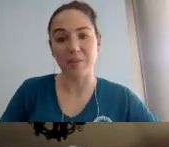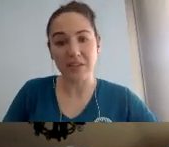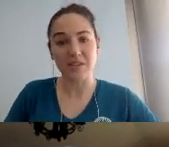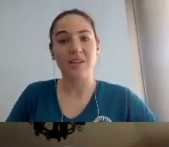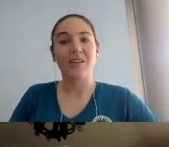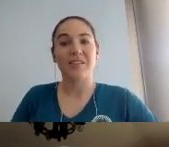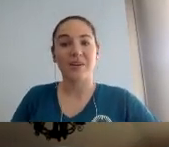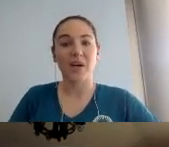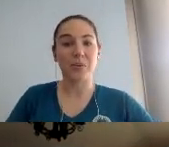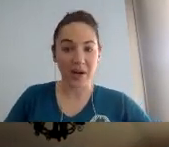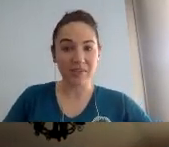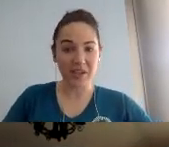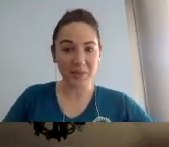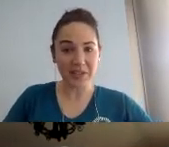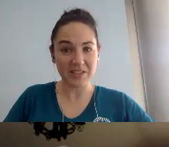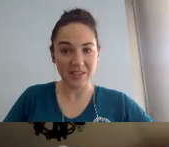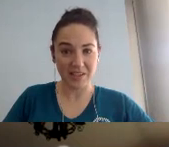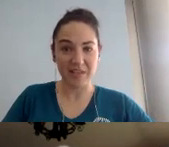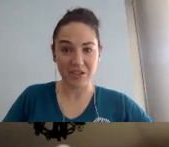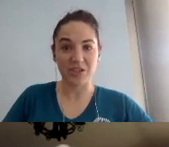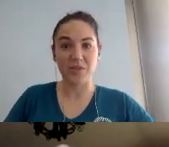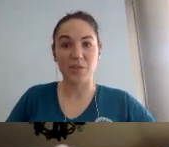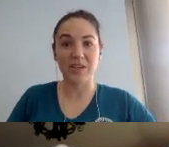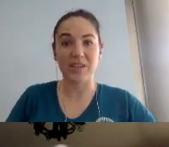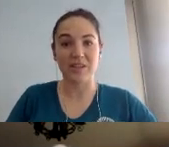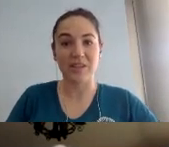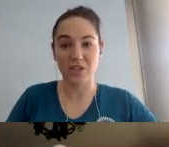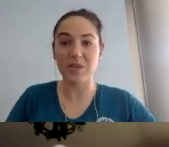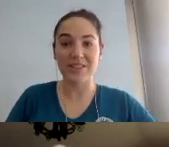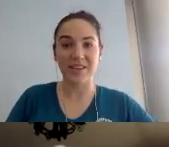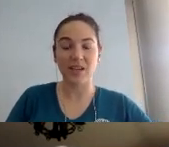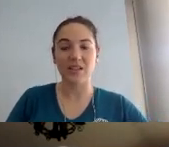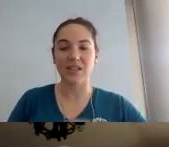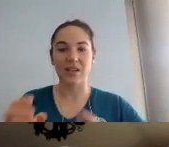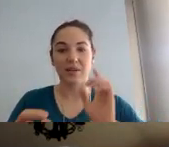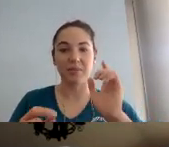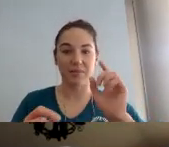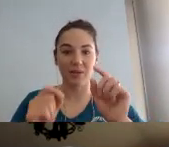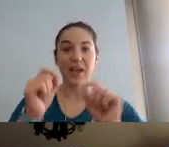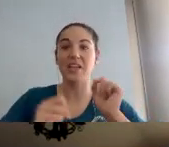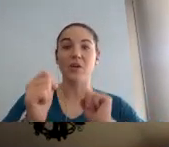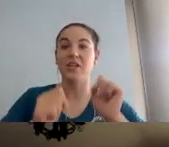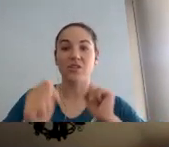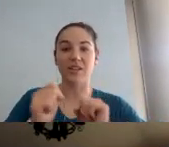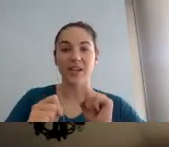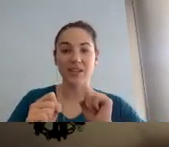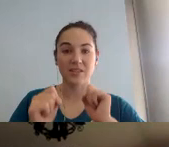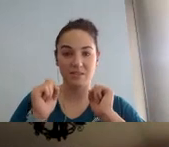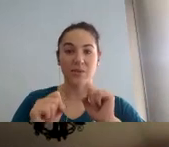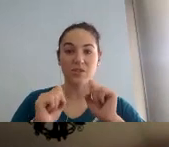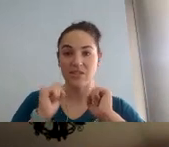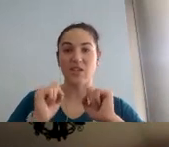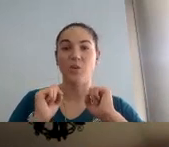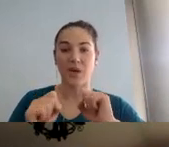of comments. There are private comments, and that's just between the student and any co-teacher in the